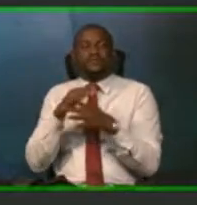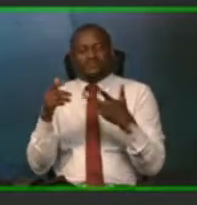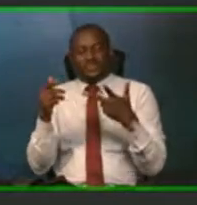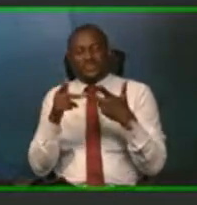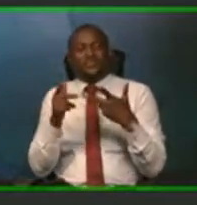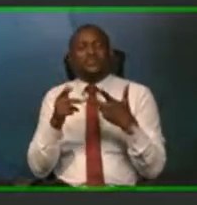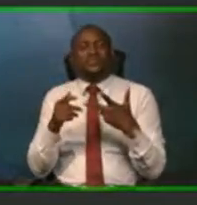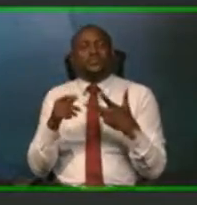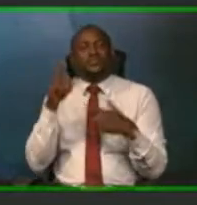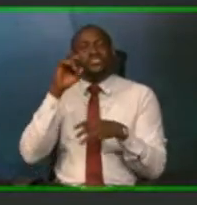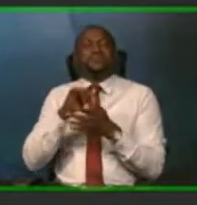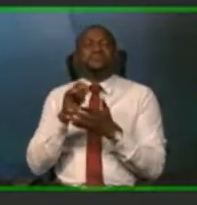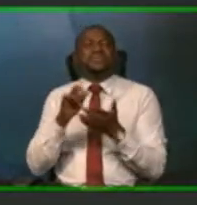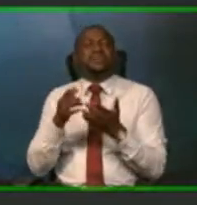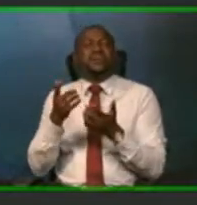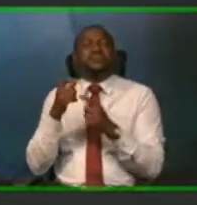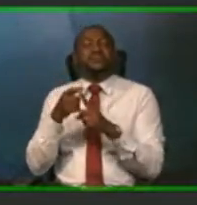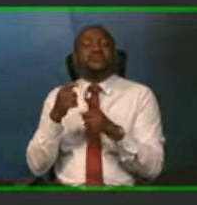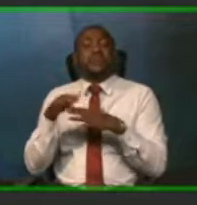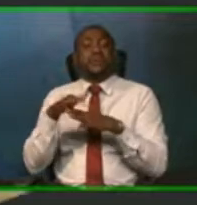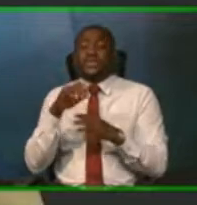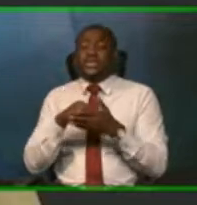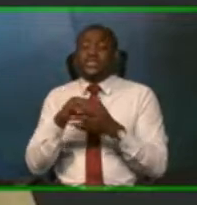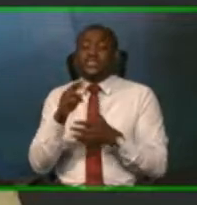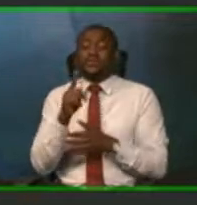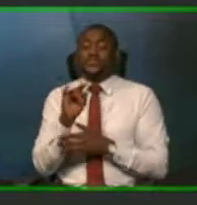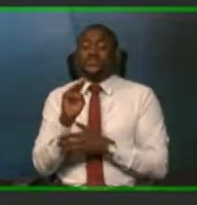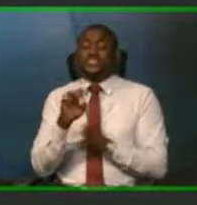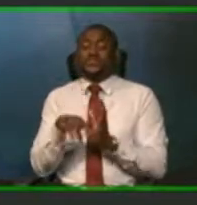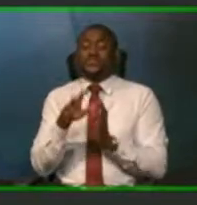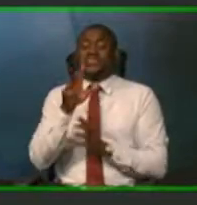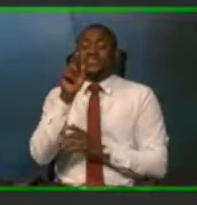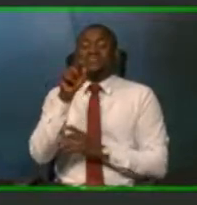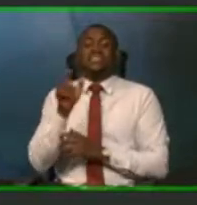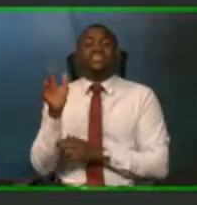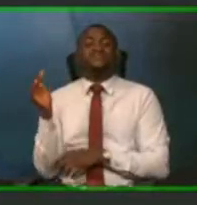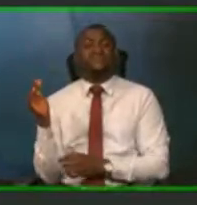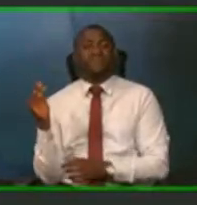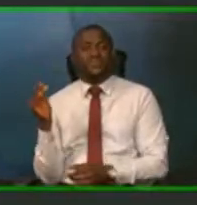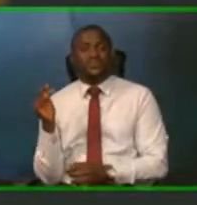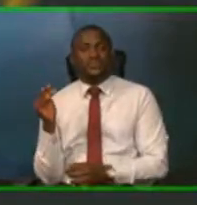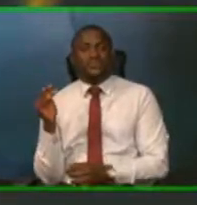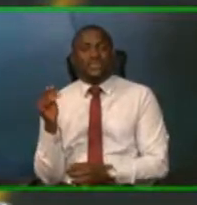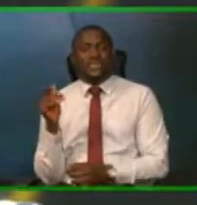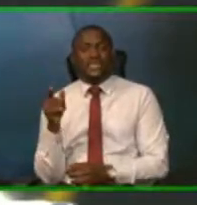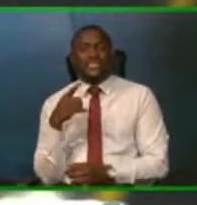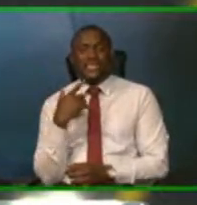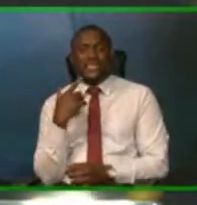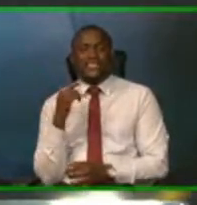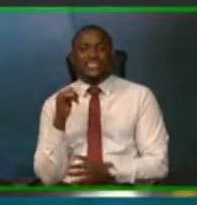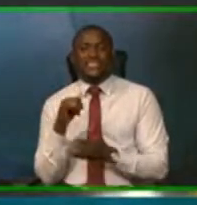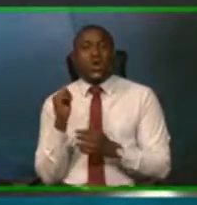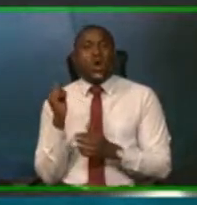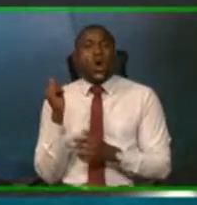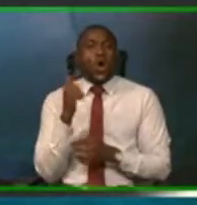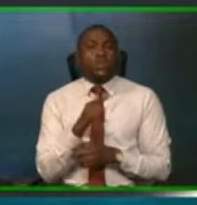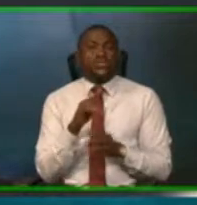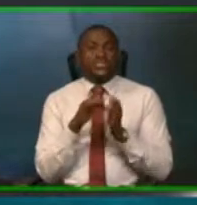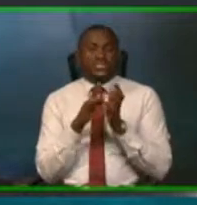In 2 Timothy chapter 3, verse, should that be 15 or so? It says, all